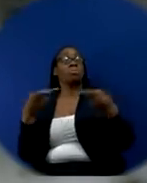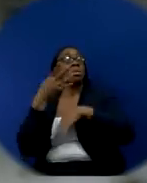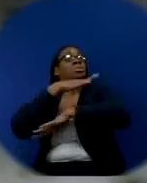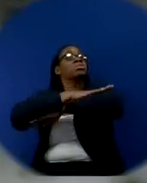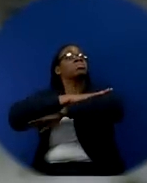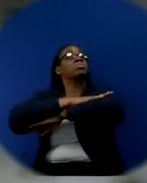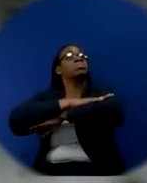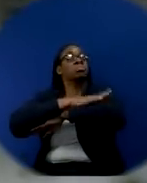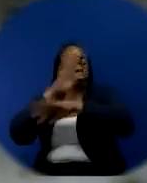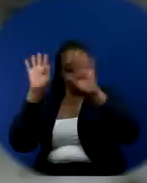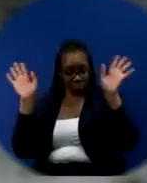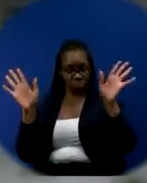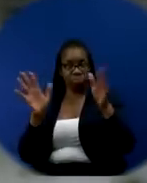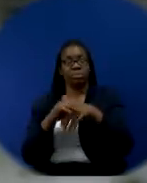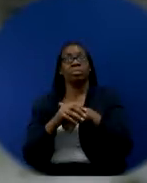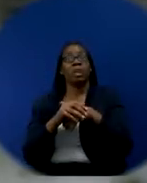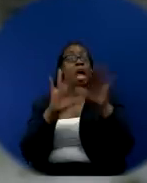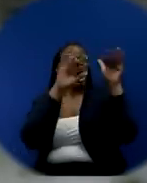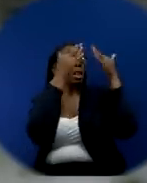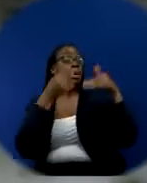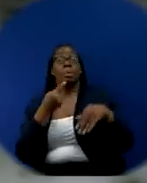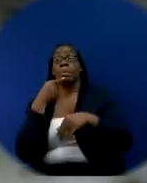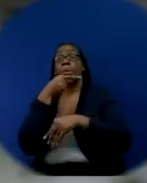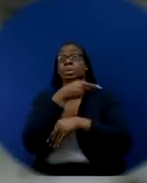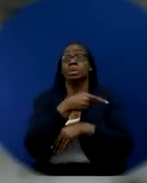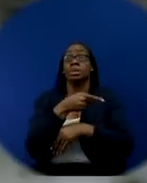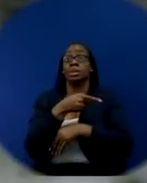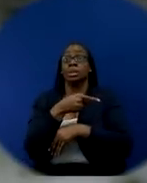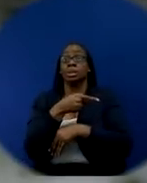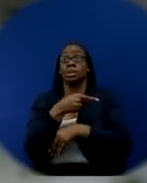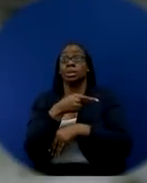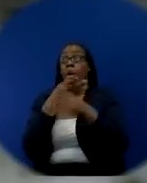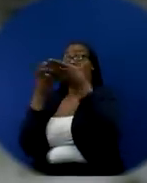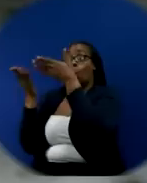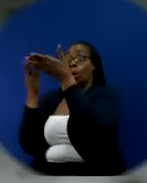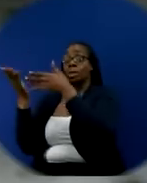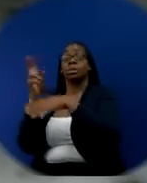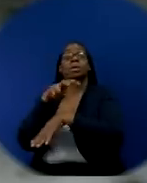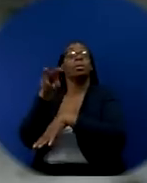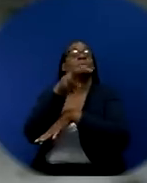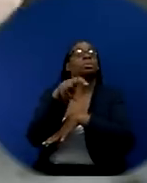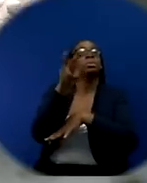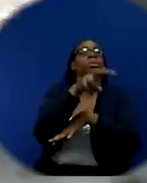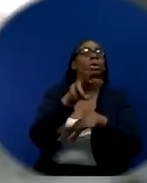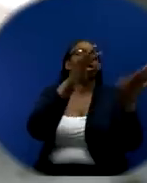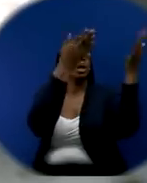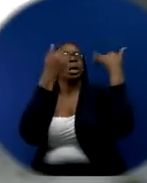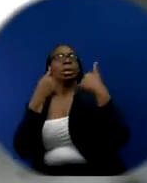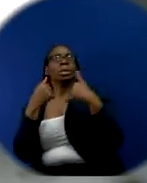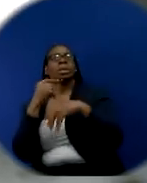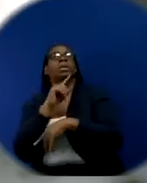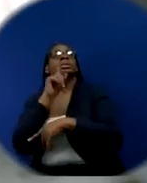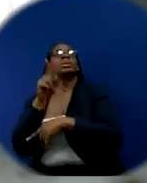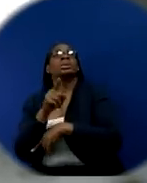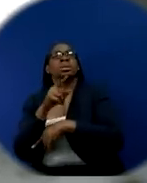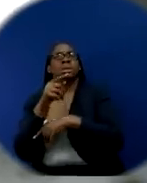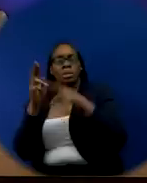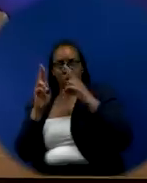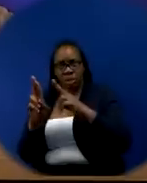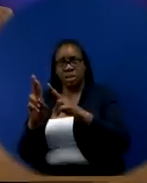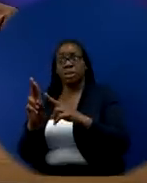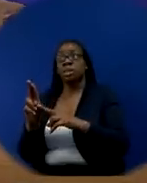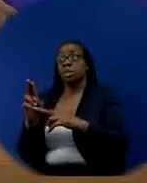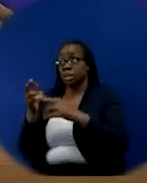Woo. And the Bible says, when the servant went to go get them, he comes back, makes a report to his master. He says,